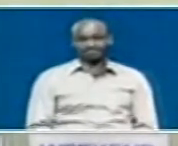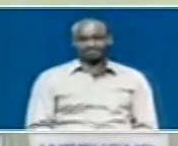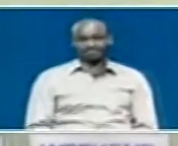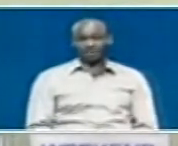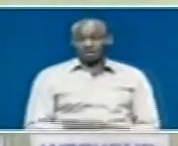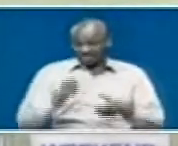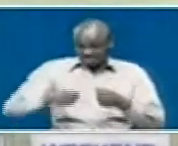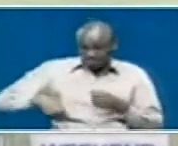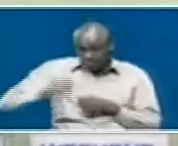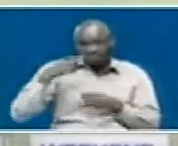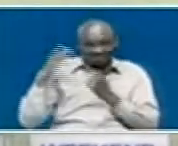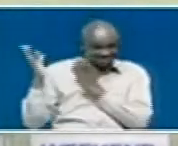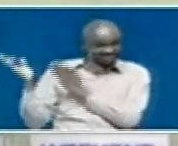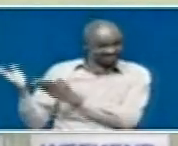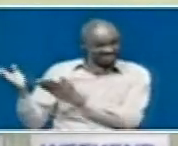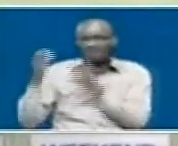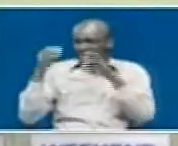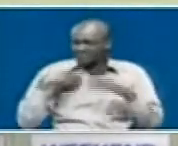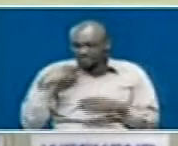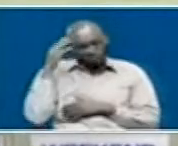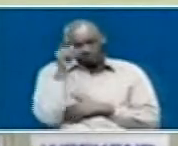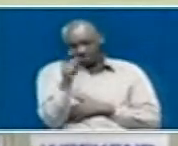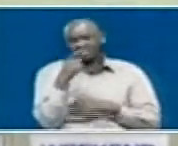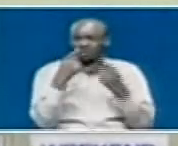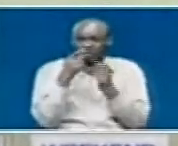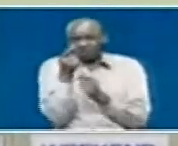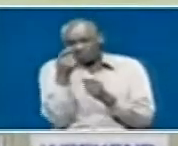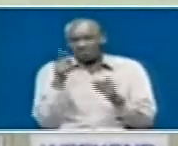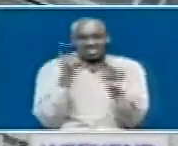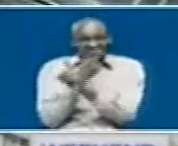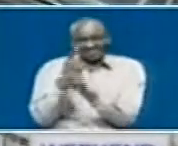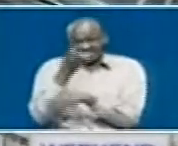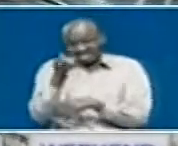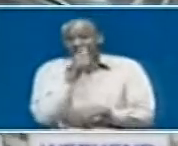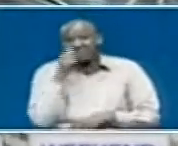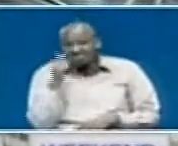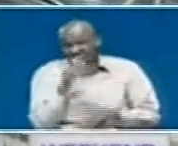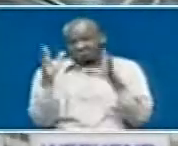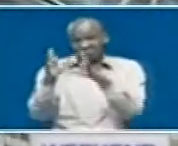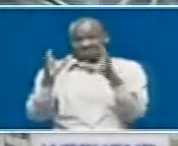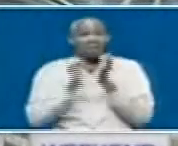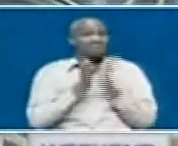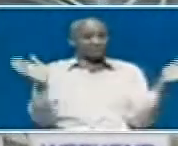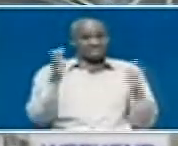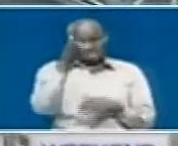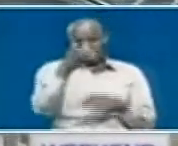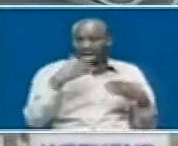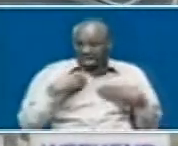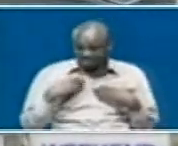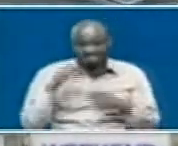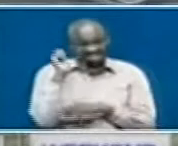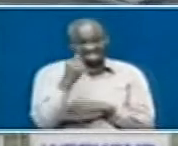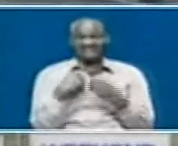Lawn bowls is among the least talked about sport in the country due to its exclusivity to private clubs, since there's no public lawn bowling venue in the